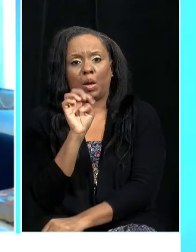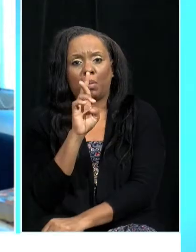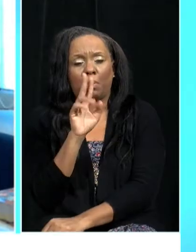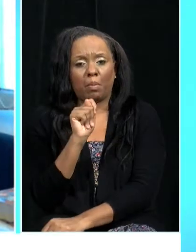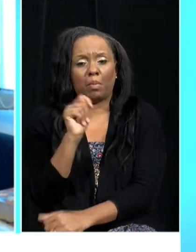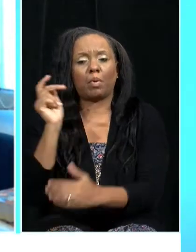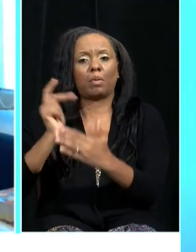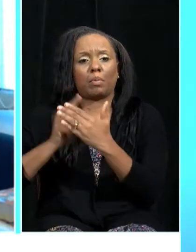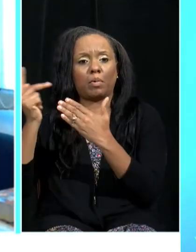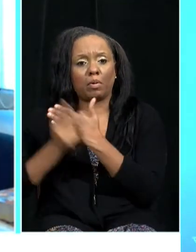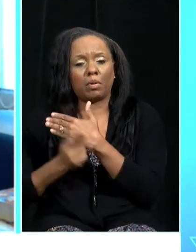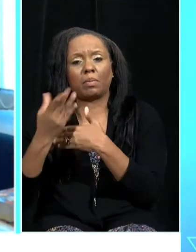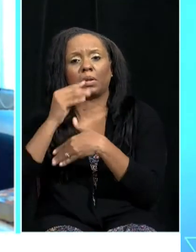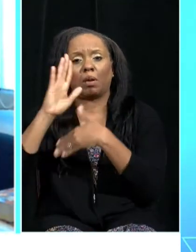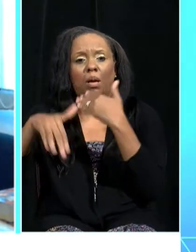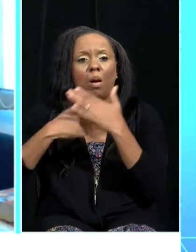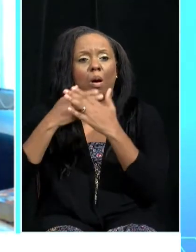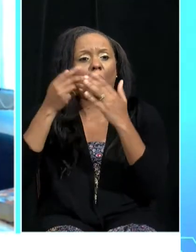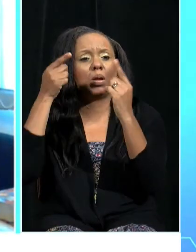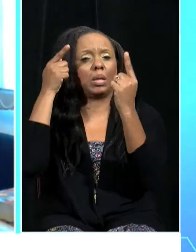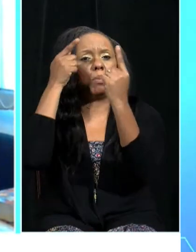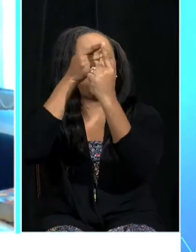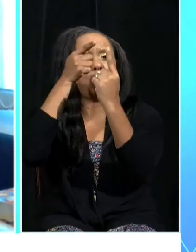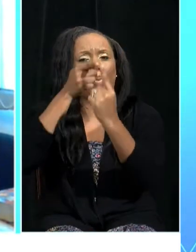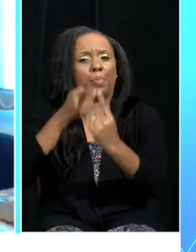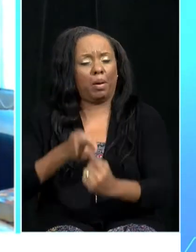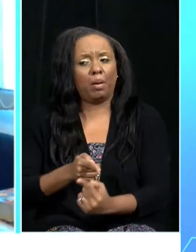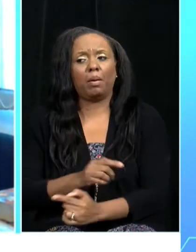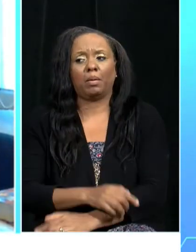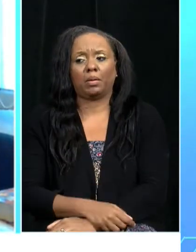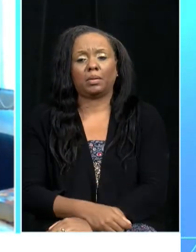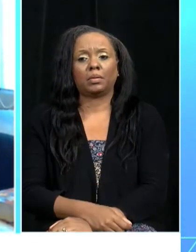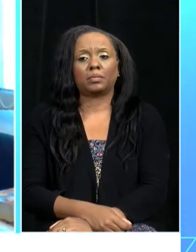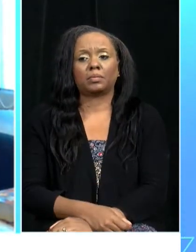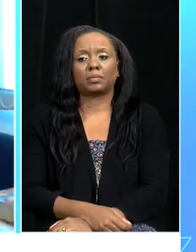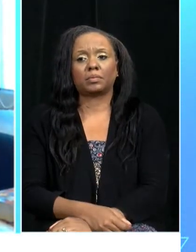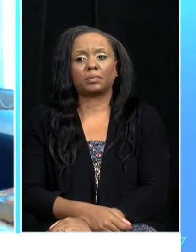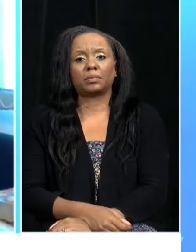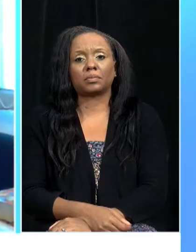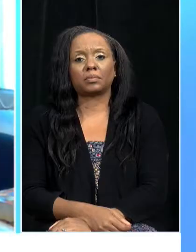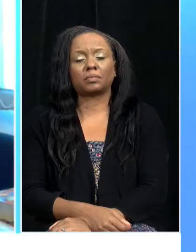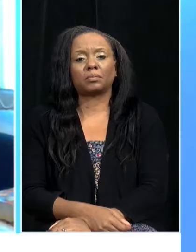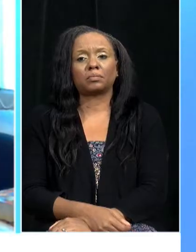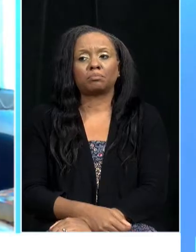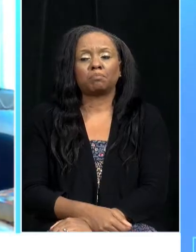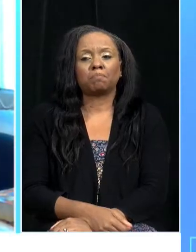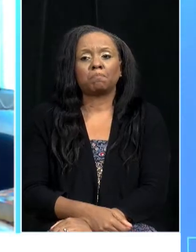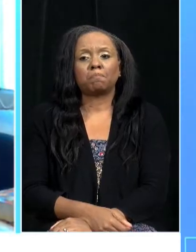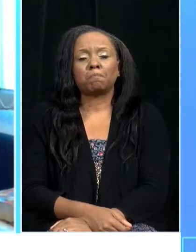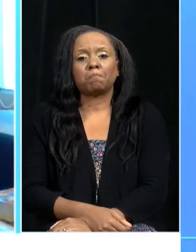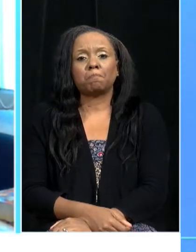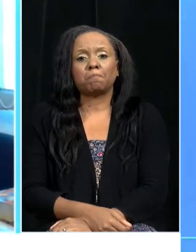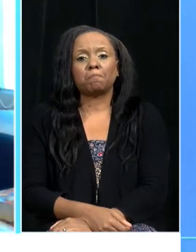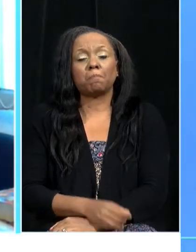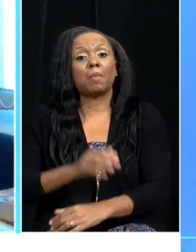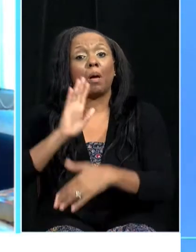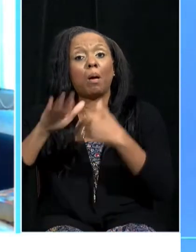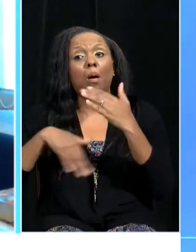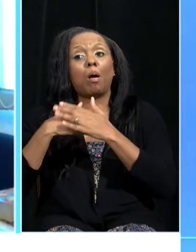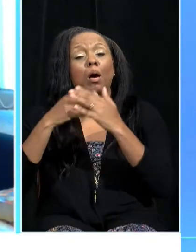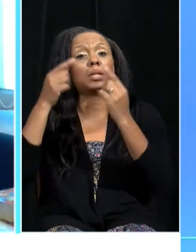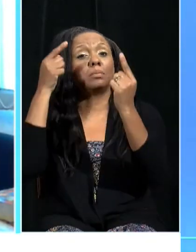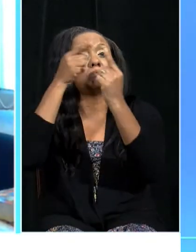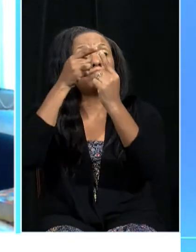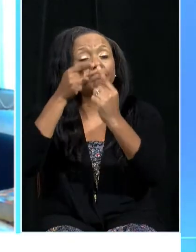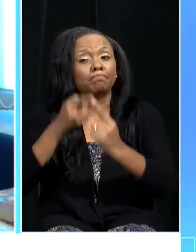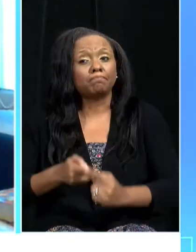targets that it set. I mean, I need to say though that these targets that are set are determined by the Barbados government